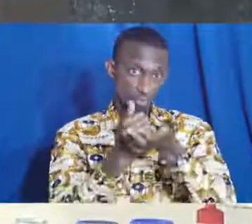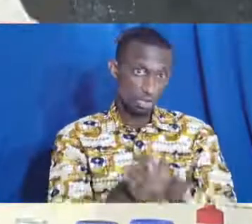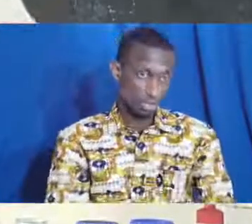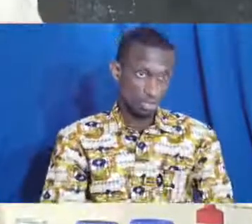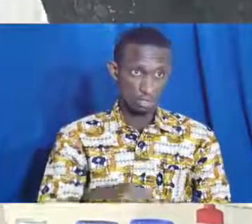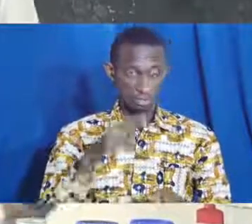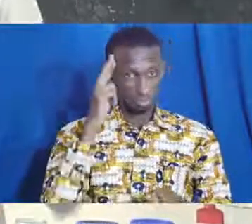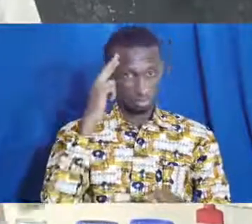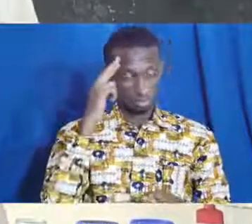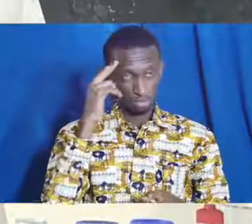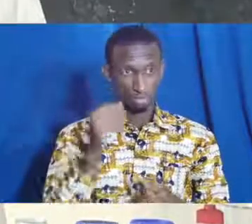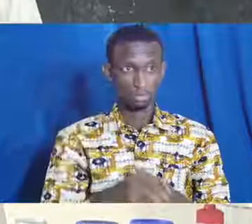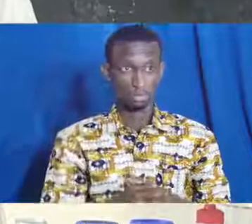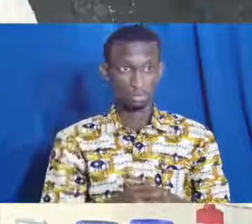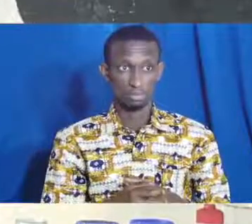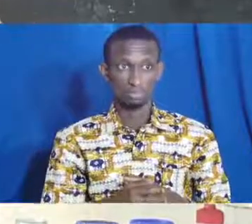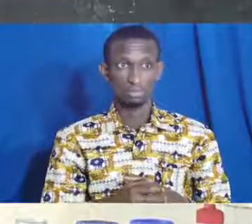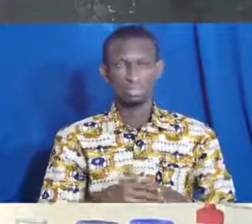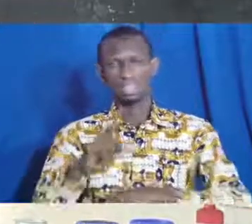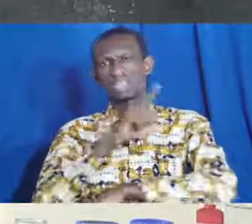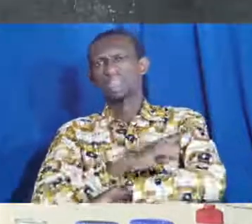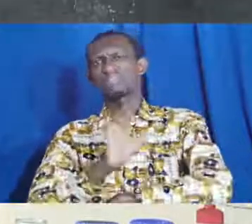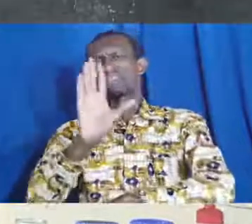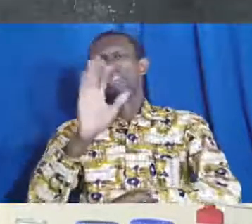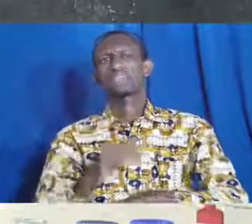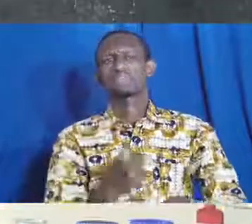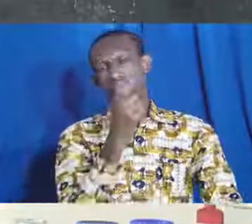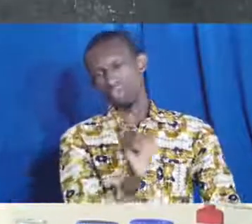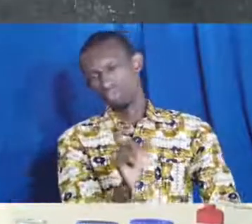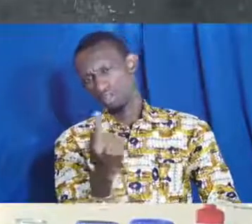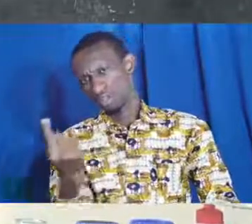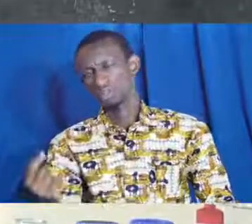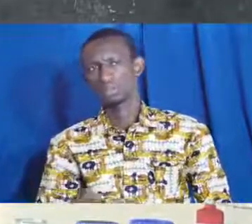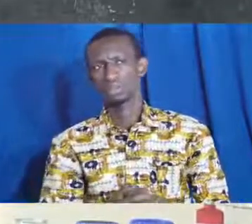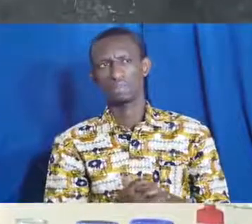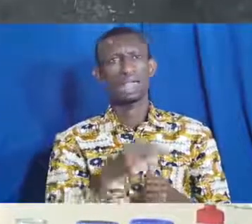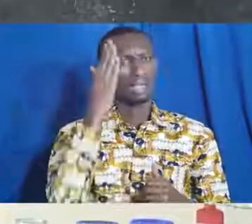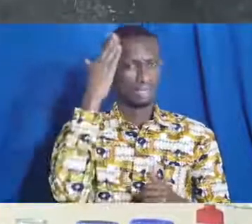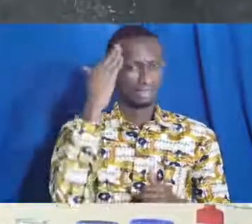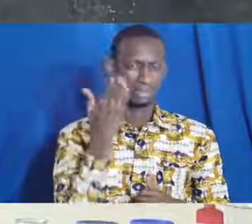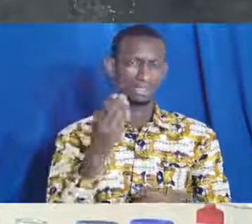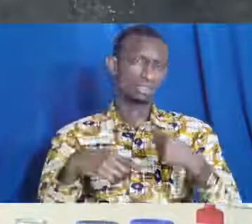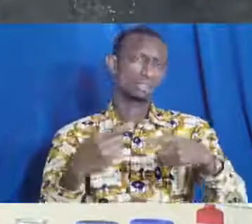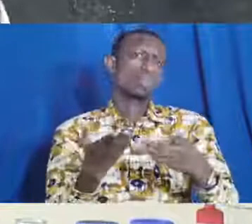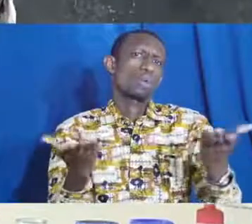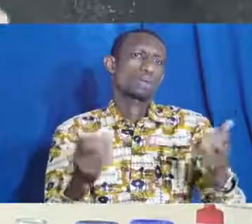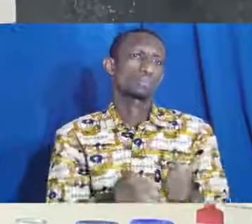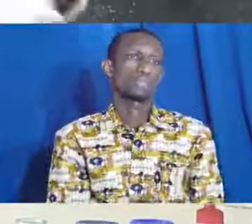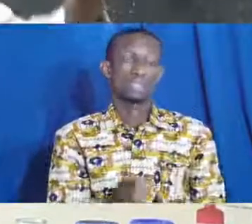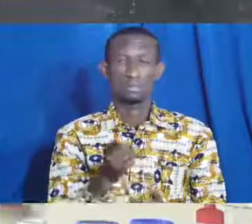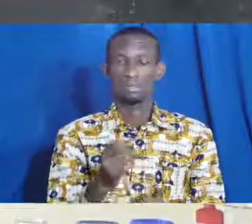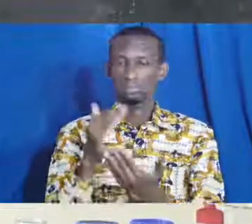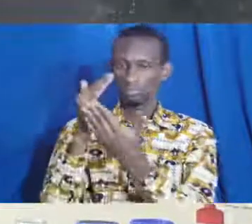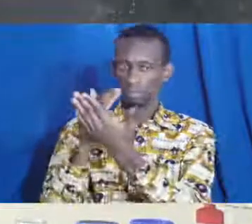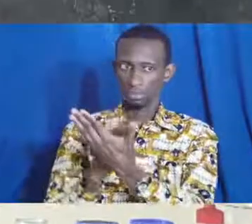level, I believe everybody knows what photosynthesis is. So this is where the plants make